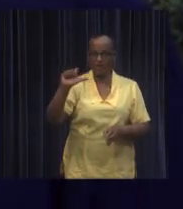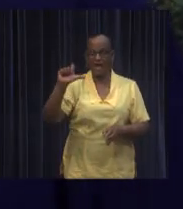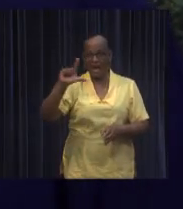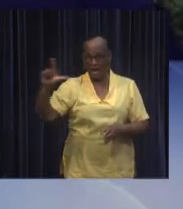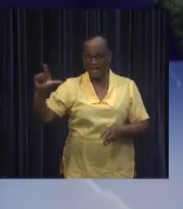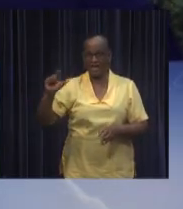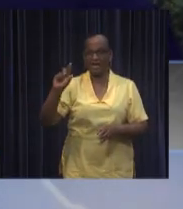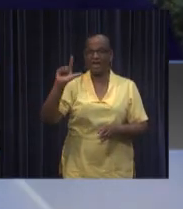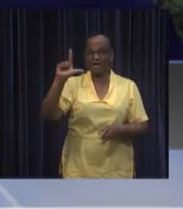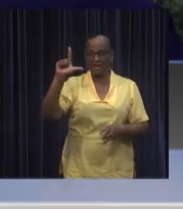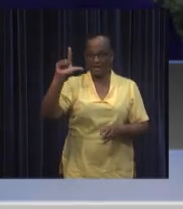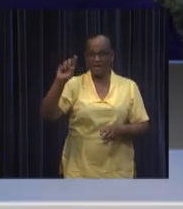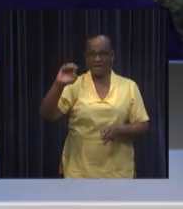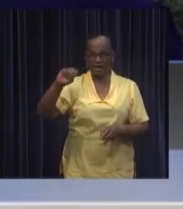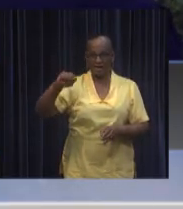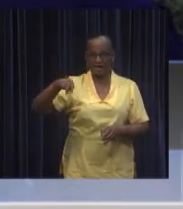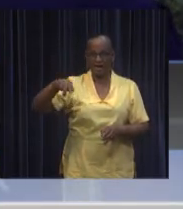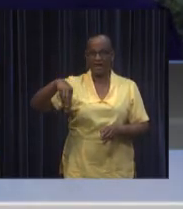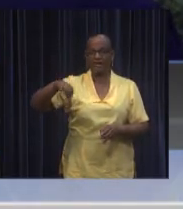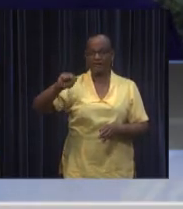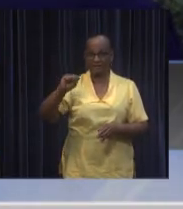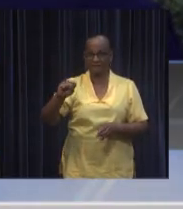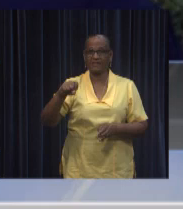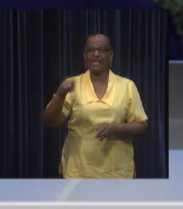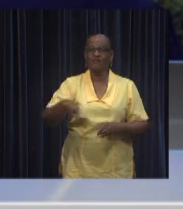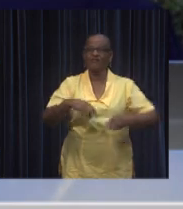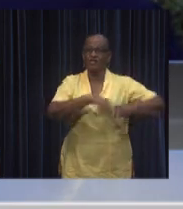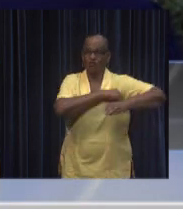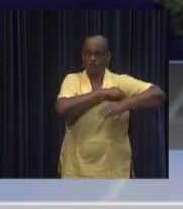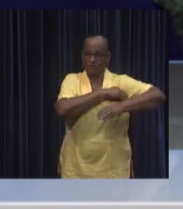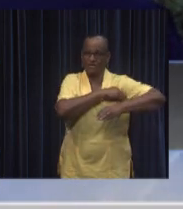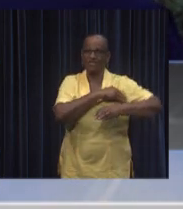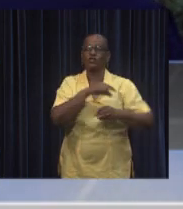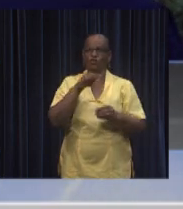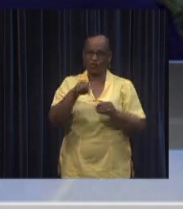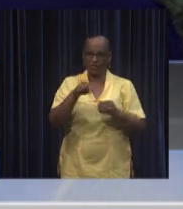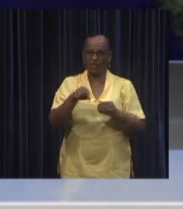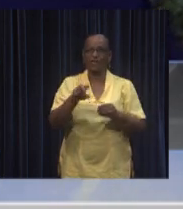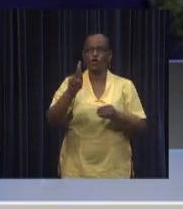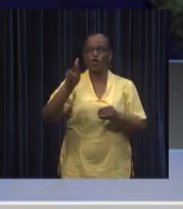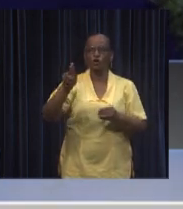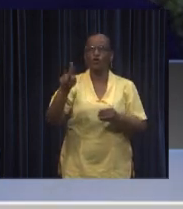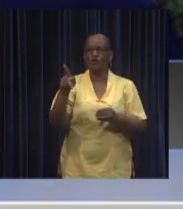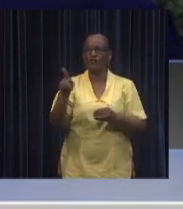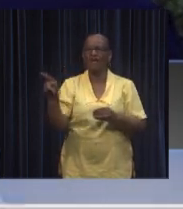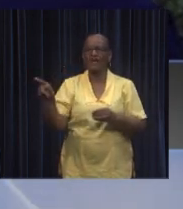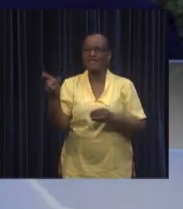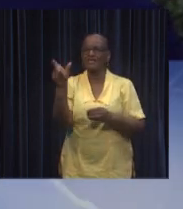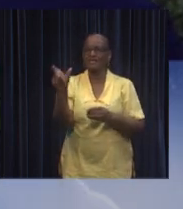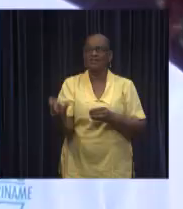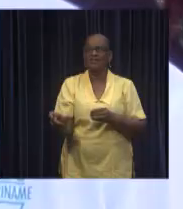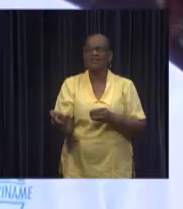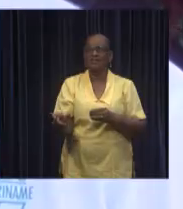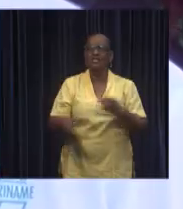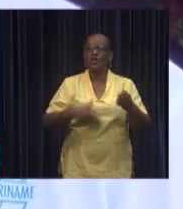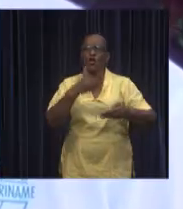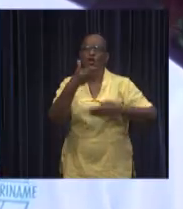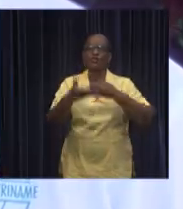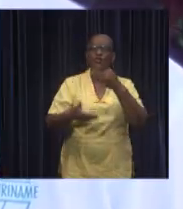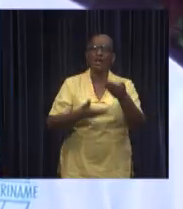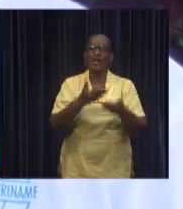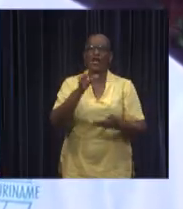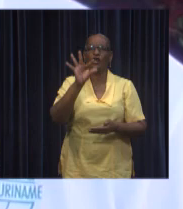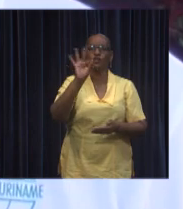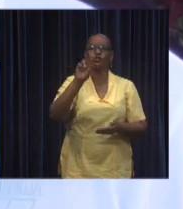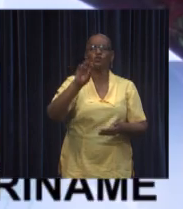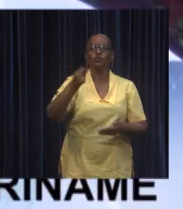was launched in collaboration with the Van Hall Larenstein University, VHL.